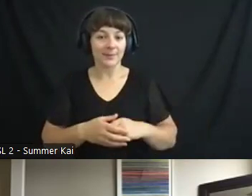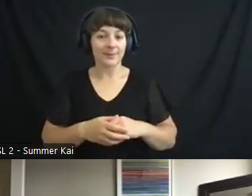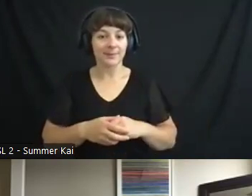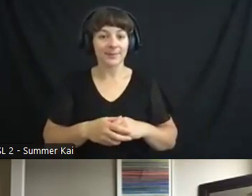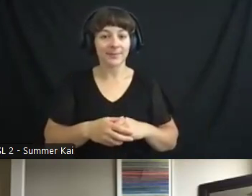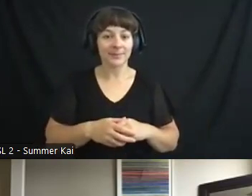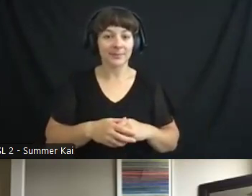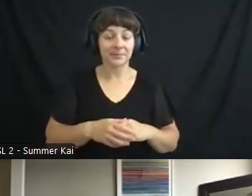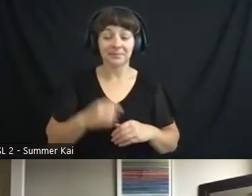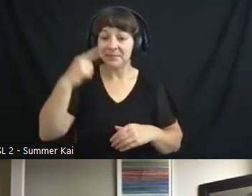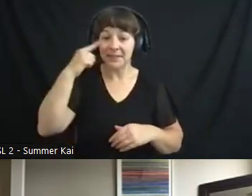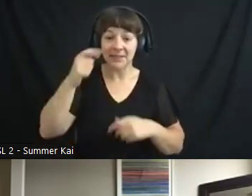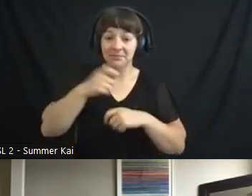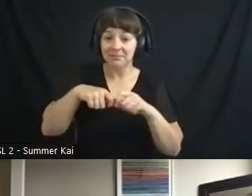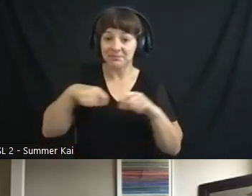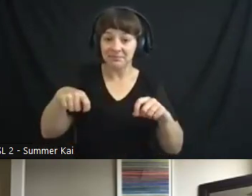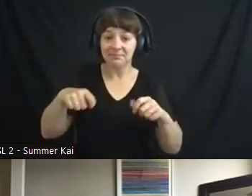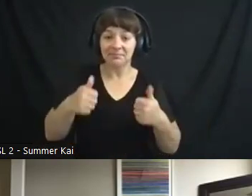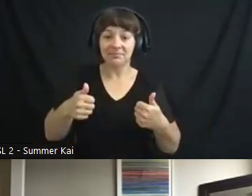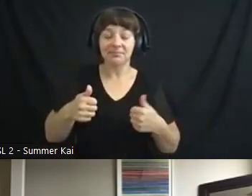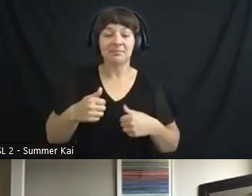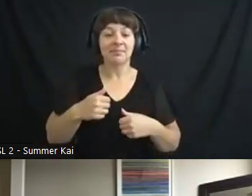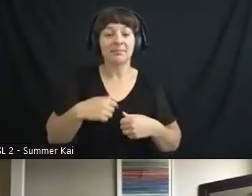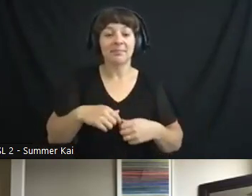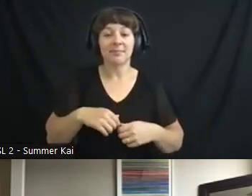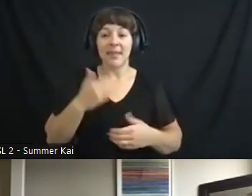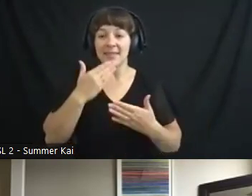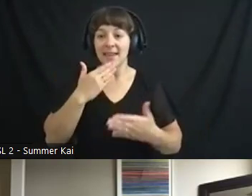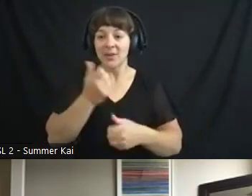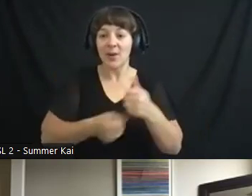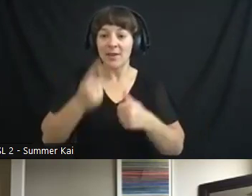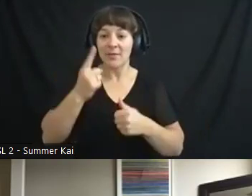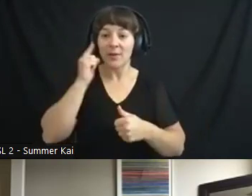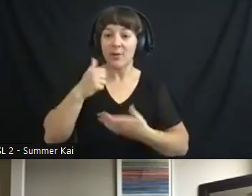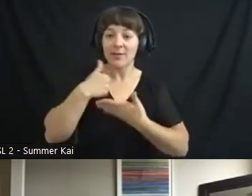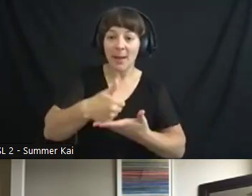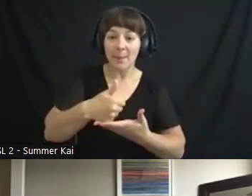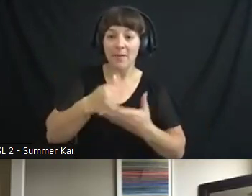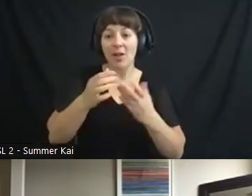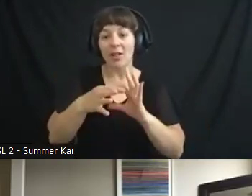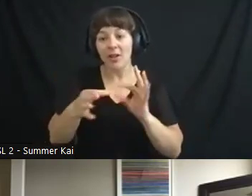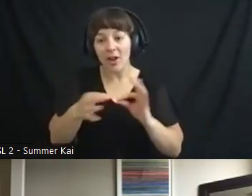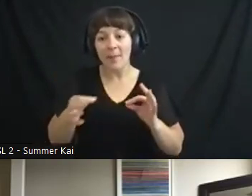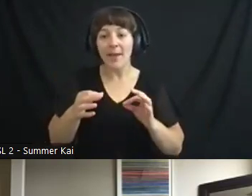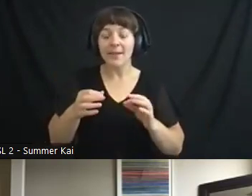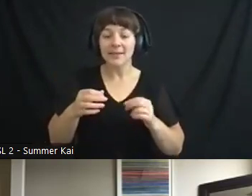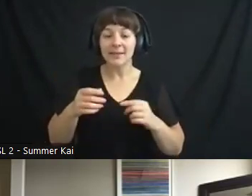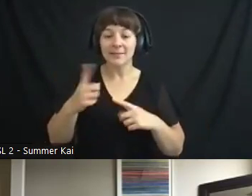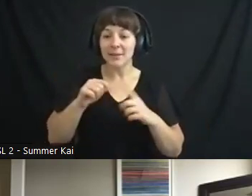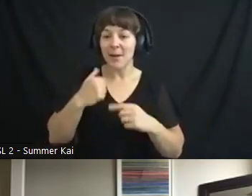I think that was all we had. I thank everyone for just the really helpful comments after our